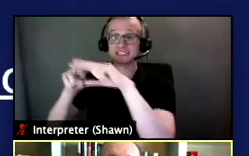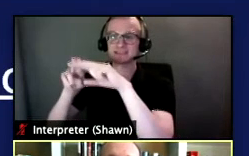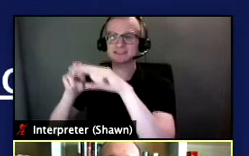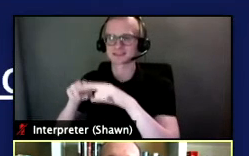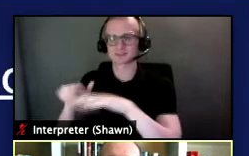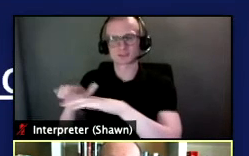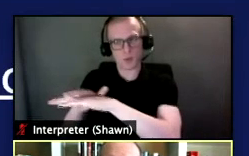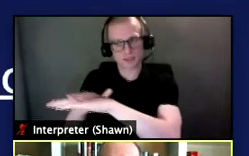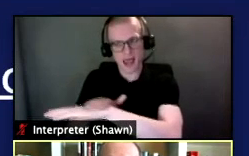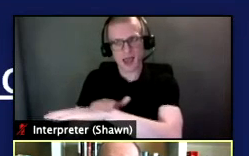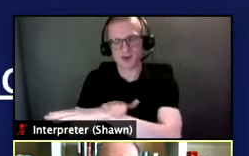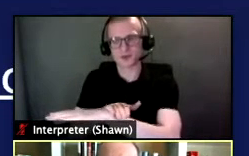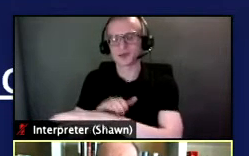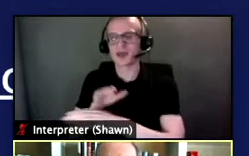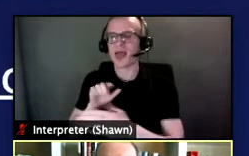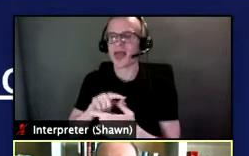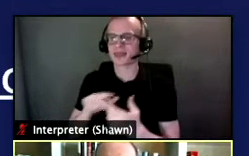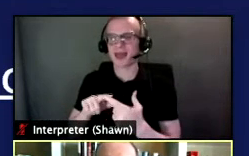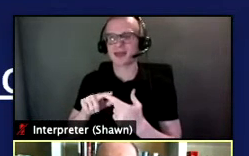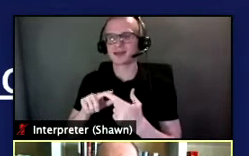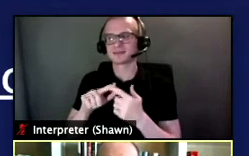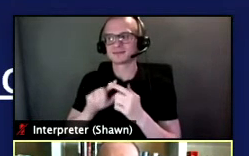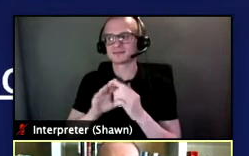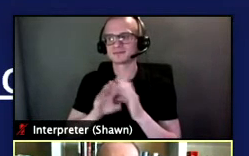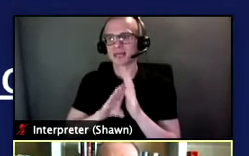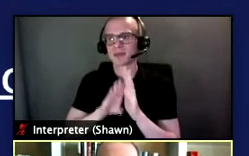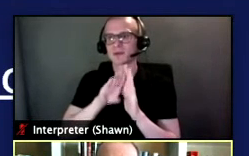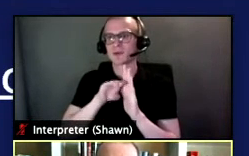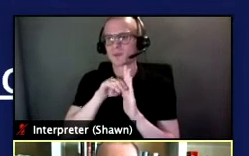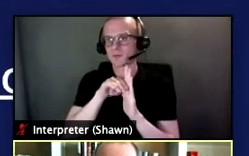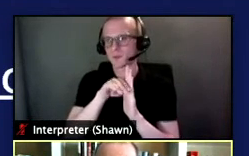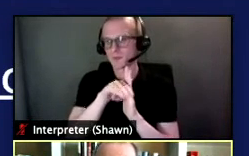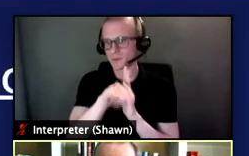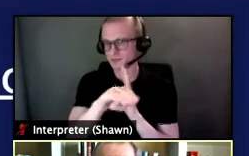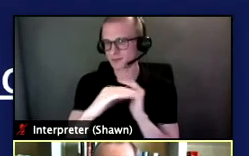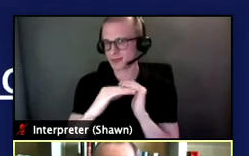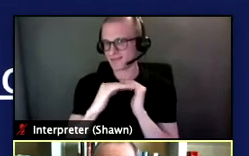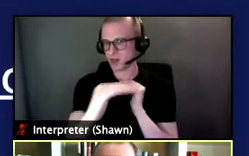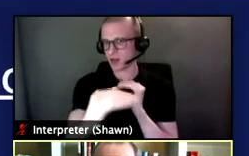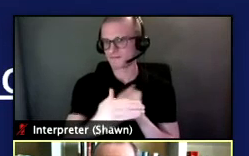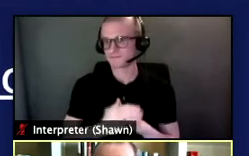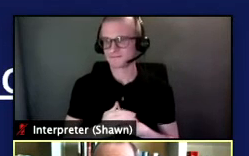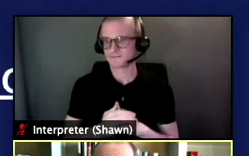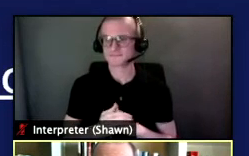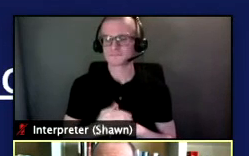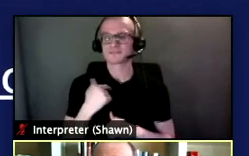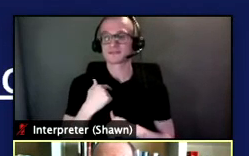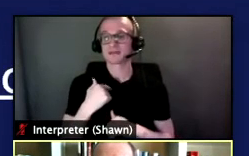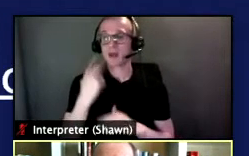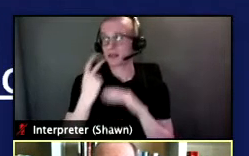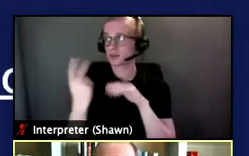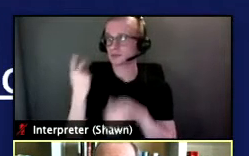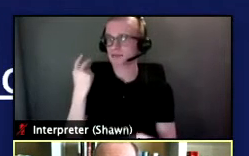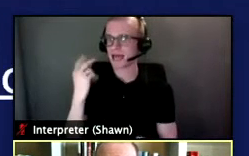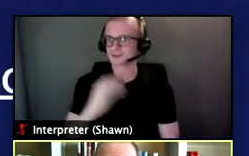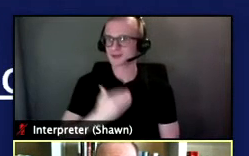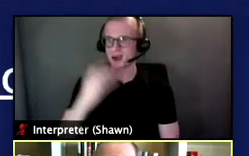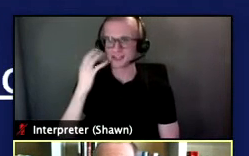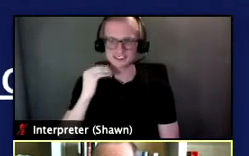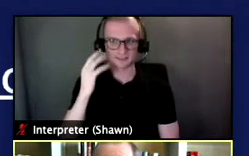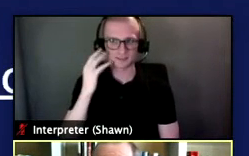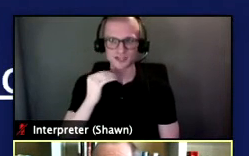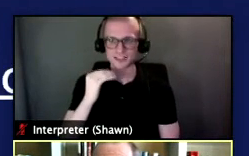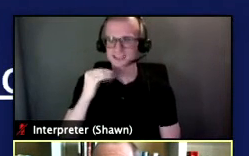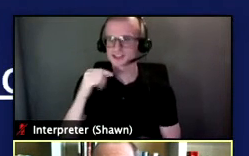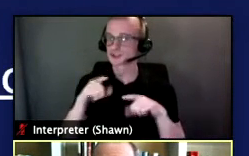cases and then ultimately a plateau. I tend to look back at our experience over the spring and summer, where